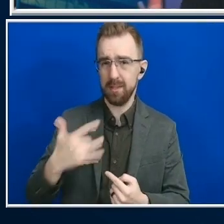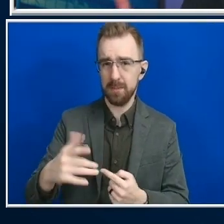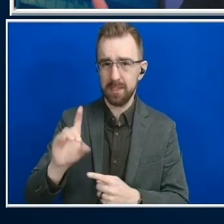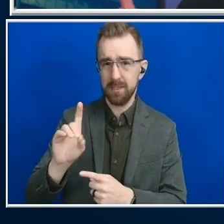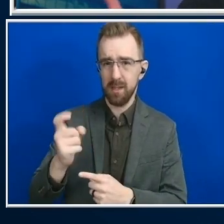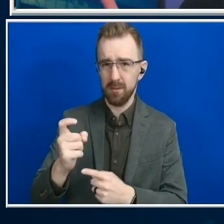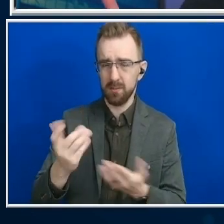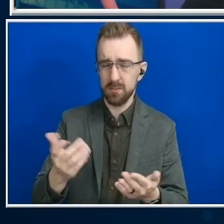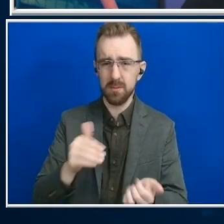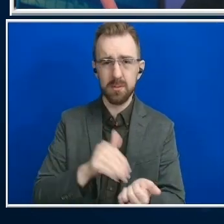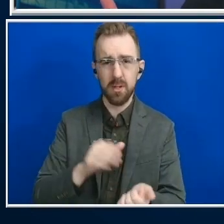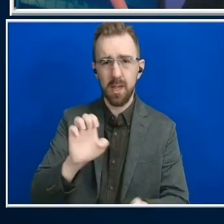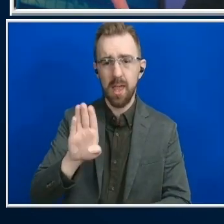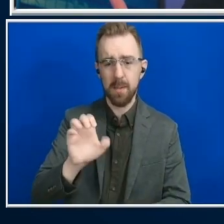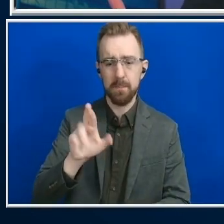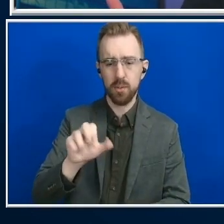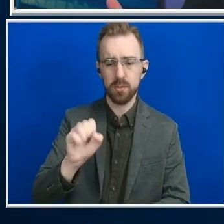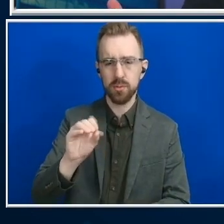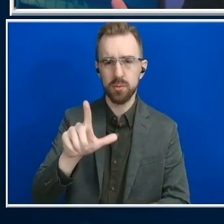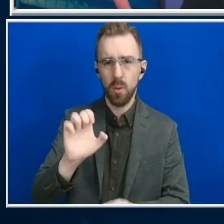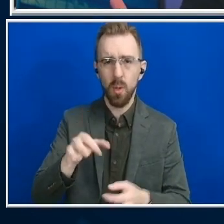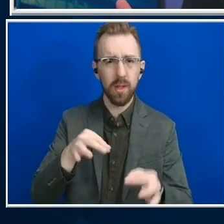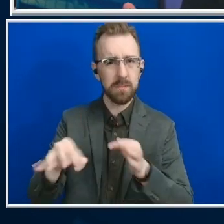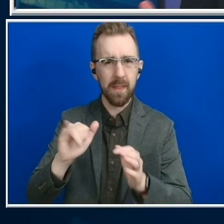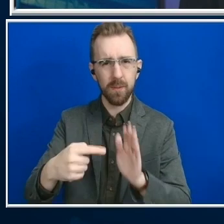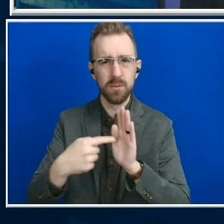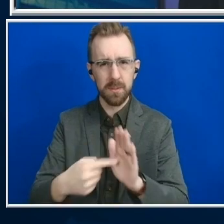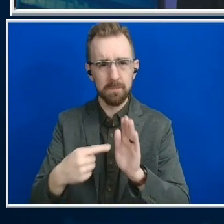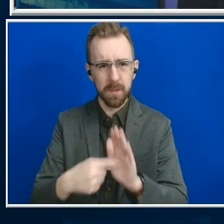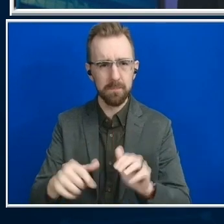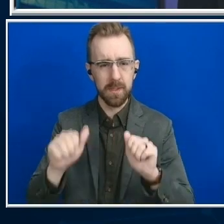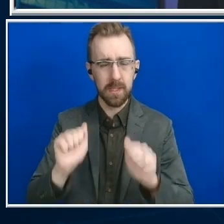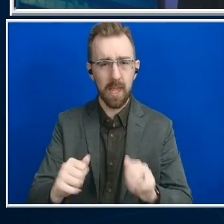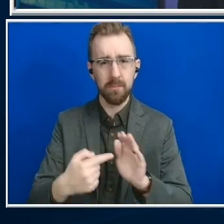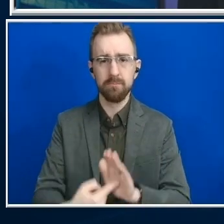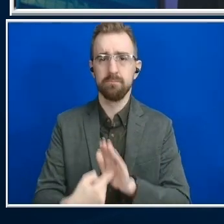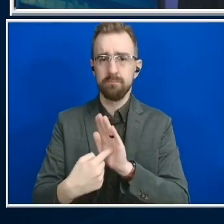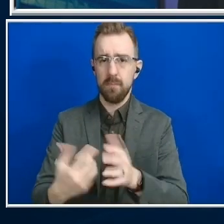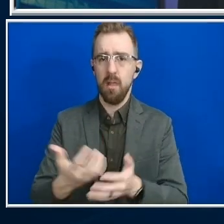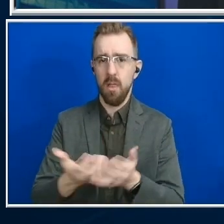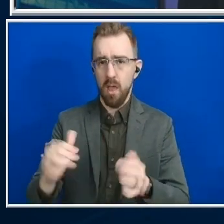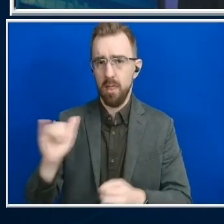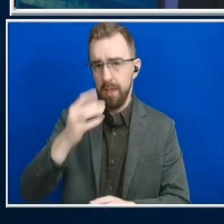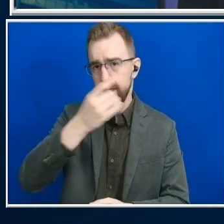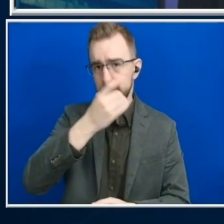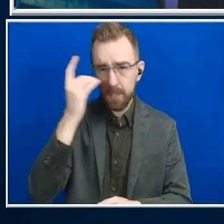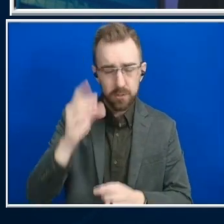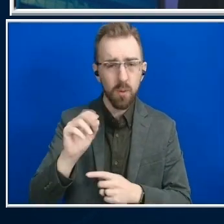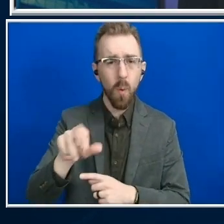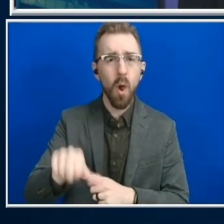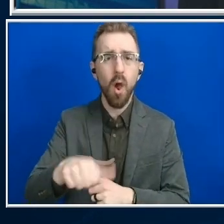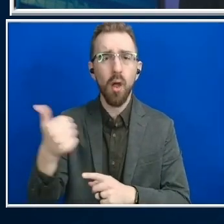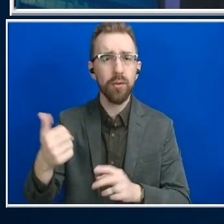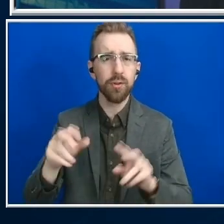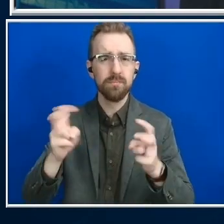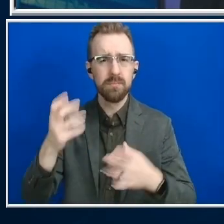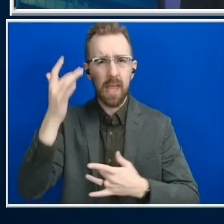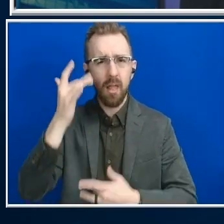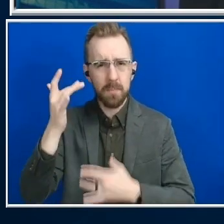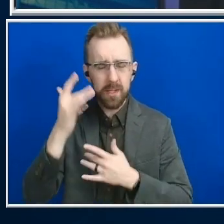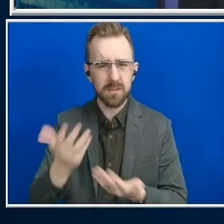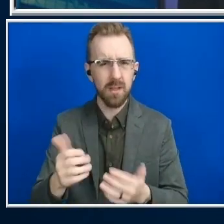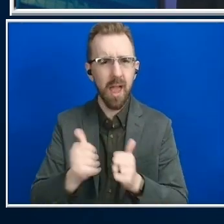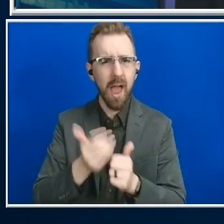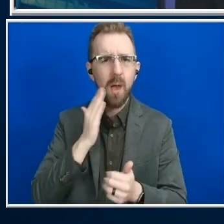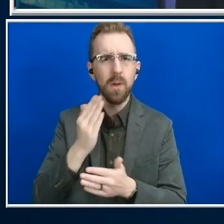was explaining some of those symptoms, and they can present a lot like dementia or other ailments. But how would someone typically